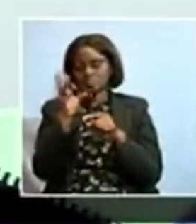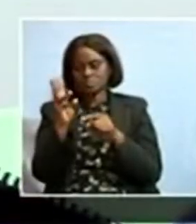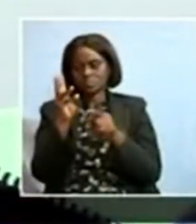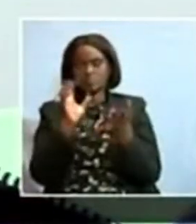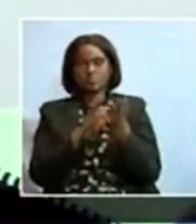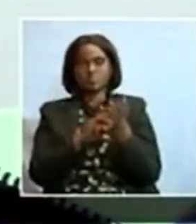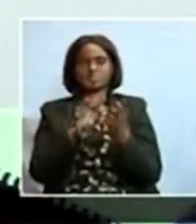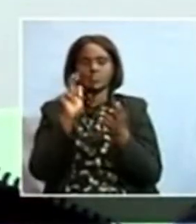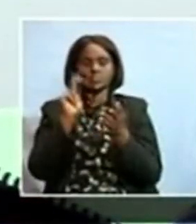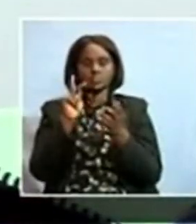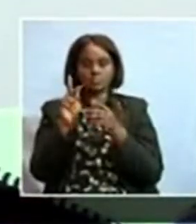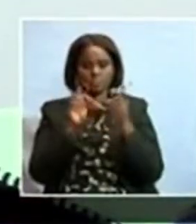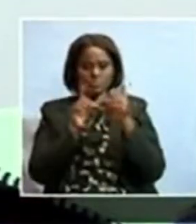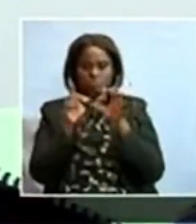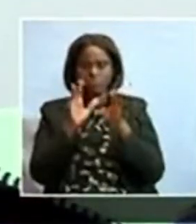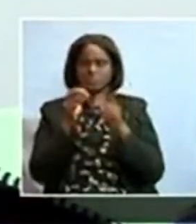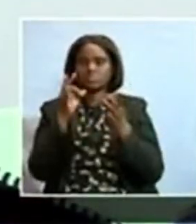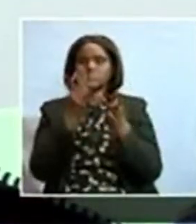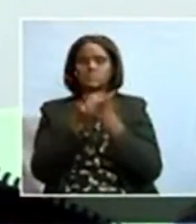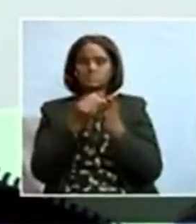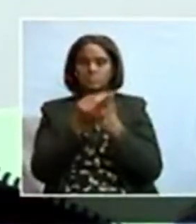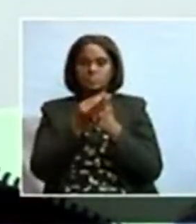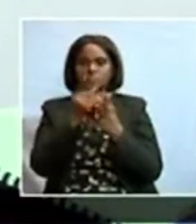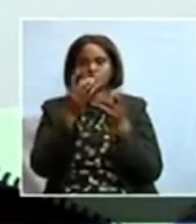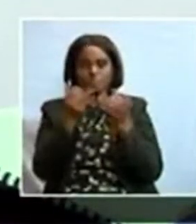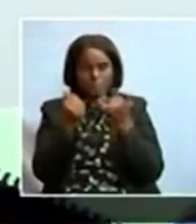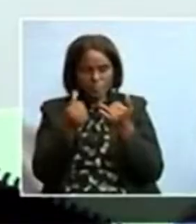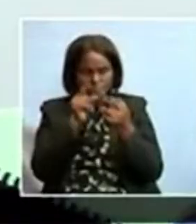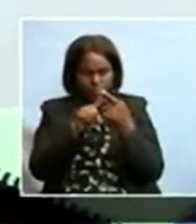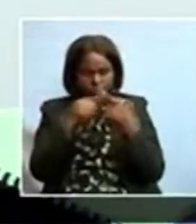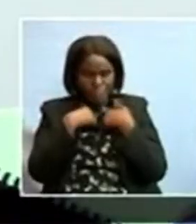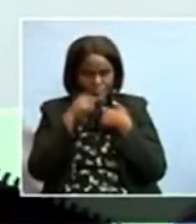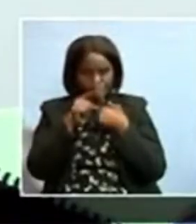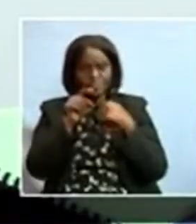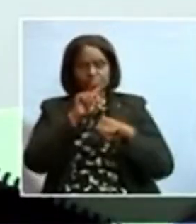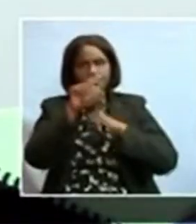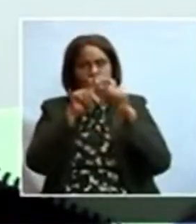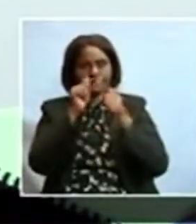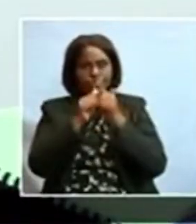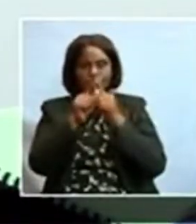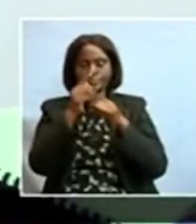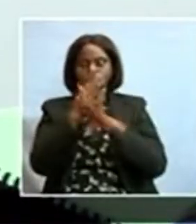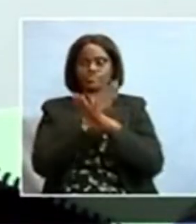176,000 kwacha? Director of Finance, would you want to take up that question? Because you